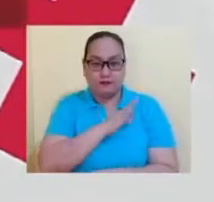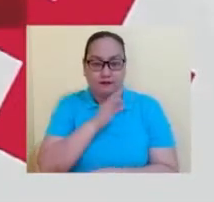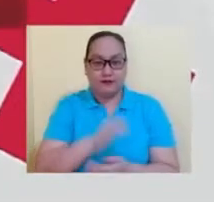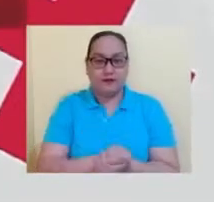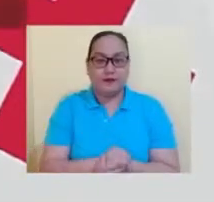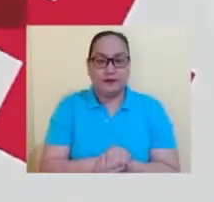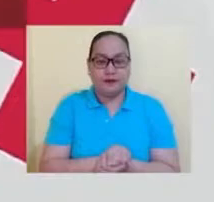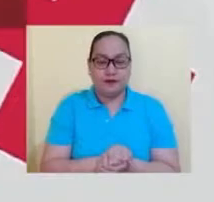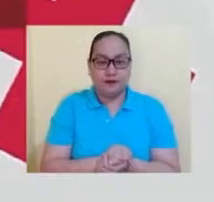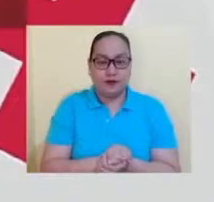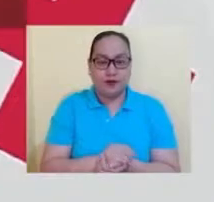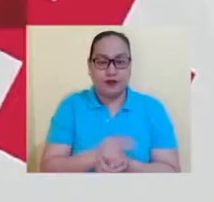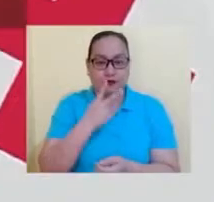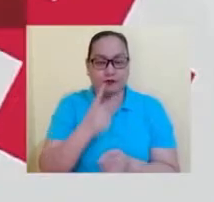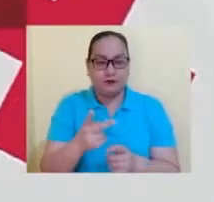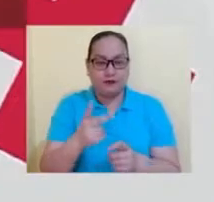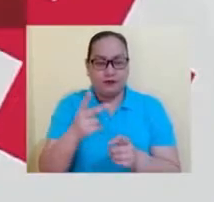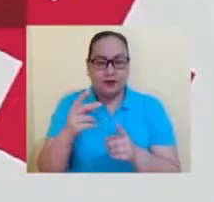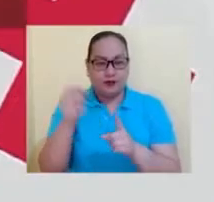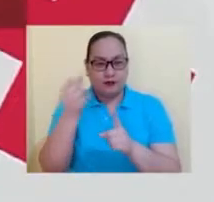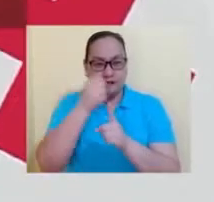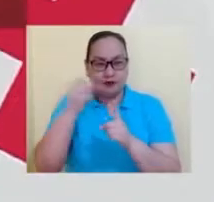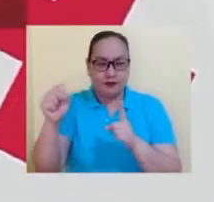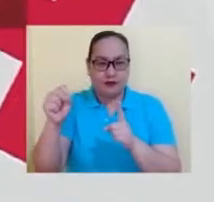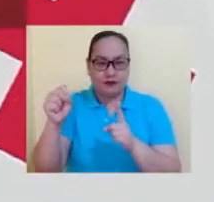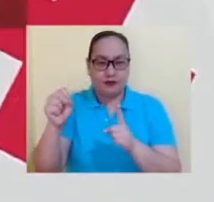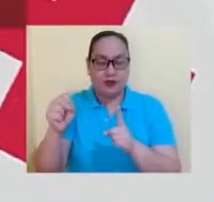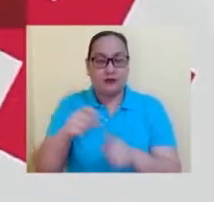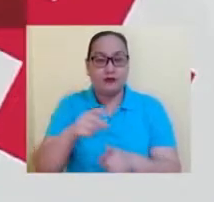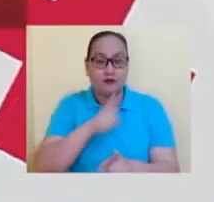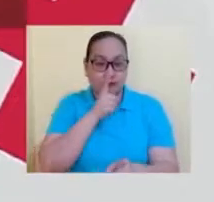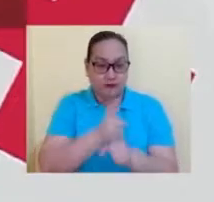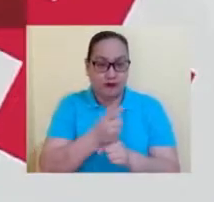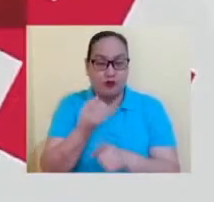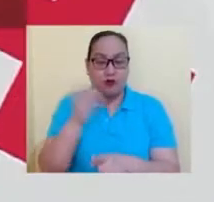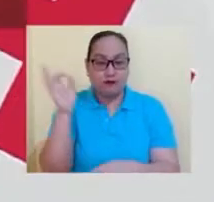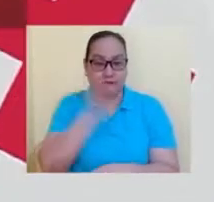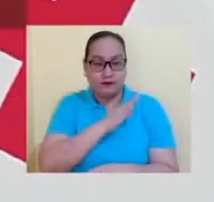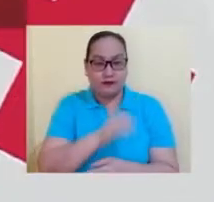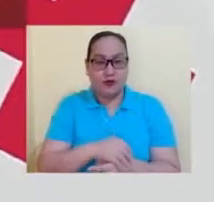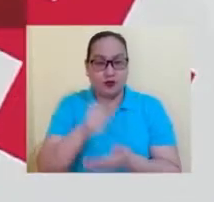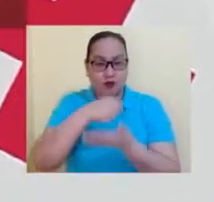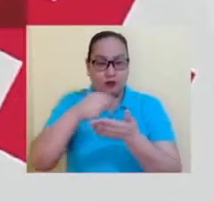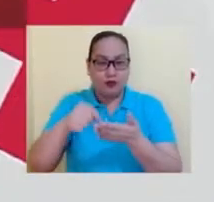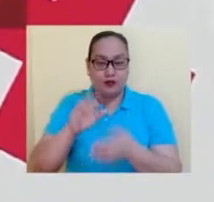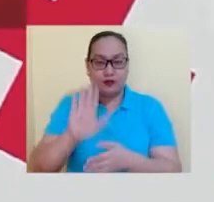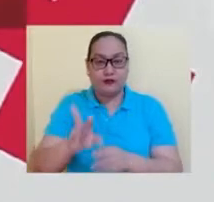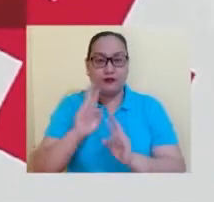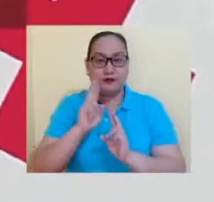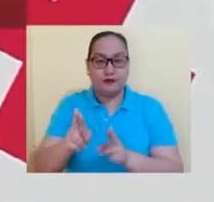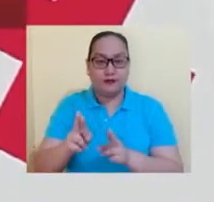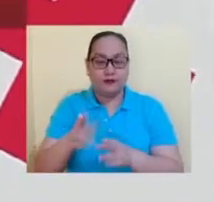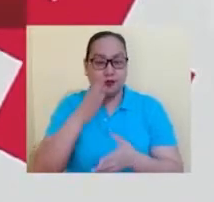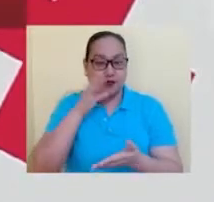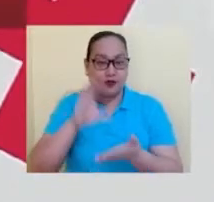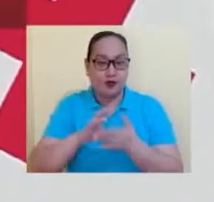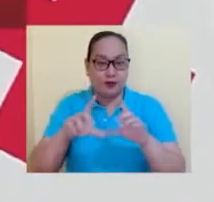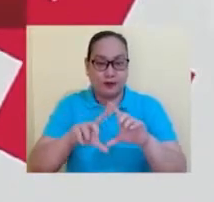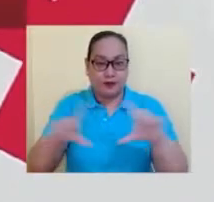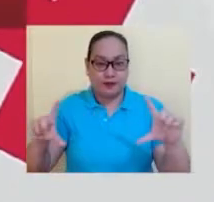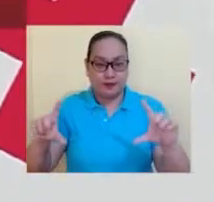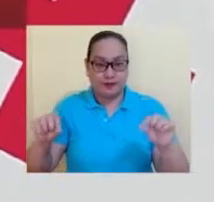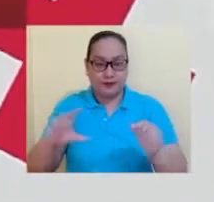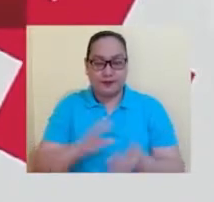Determine if the following statement is a pack or a blow. Write your response in the comment section below.